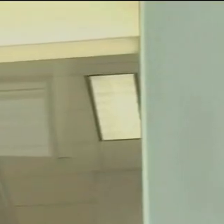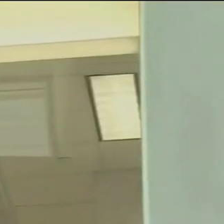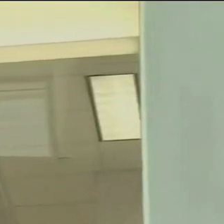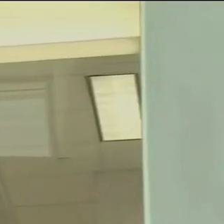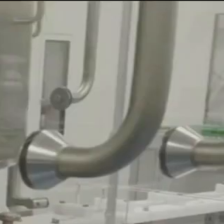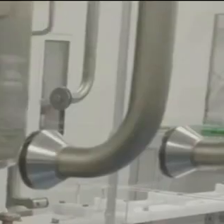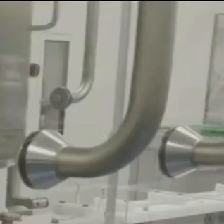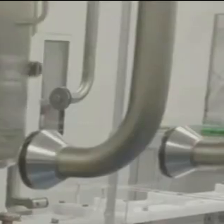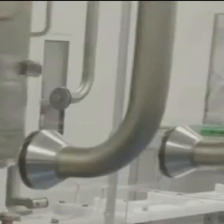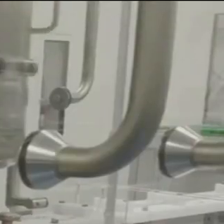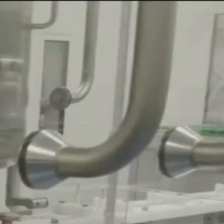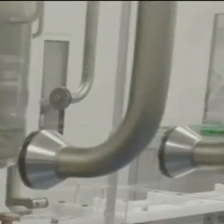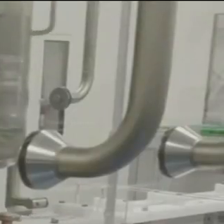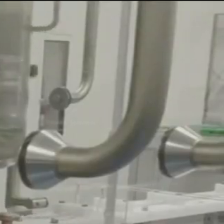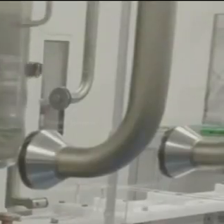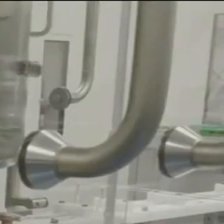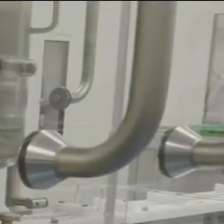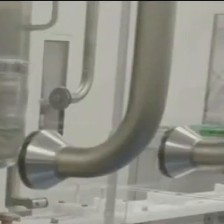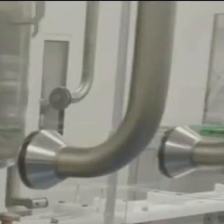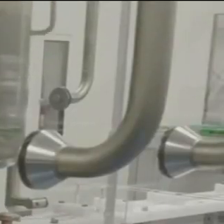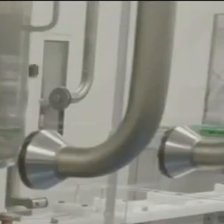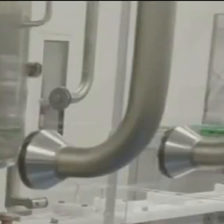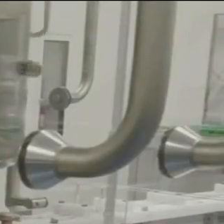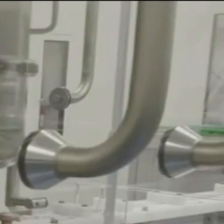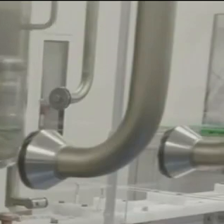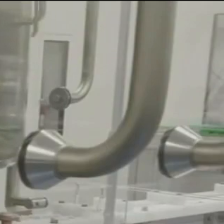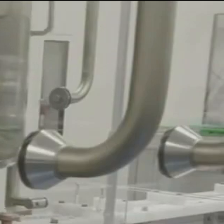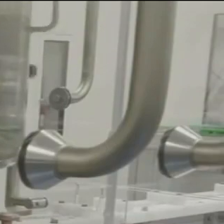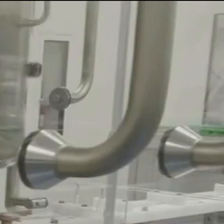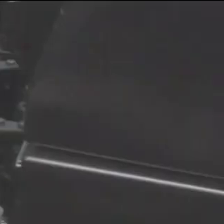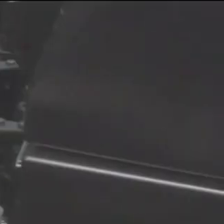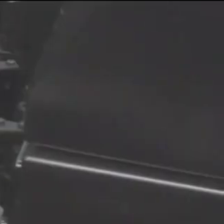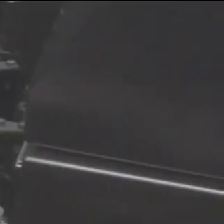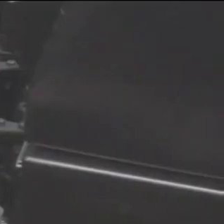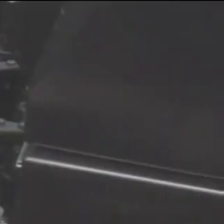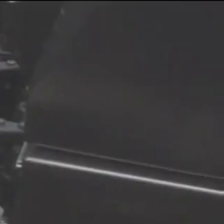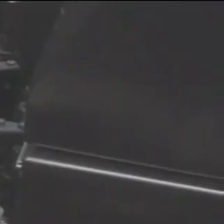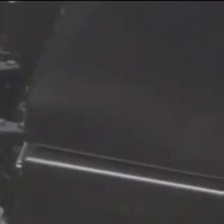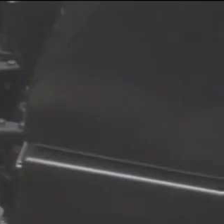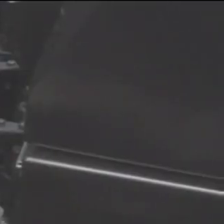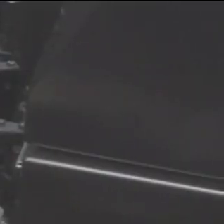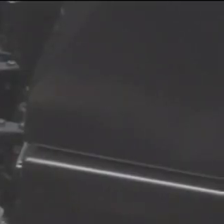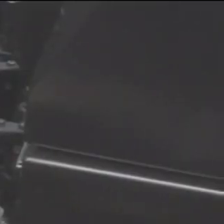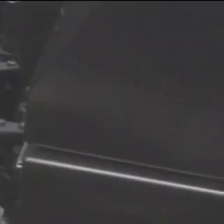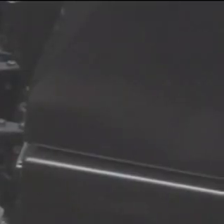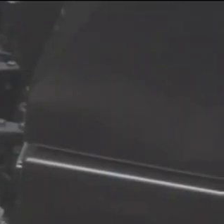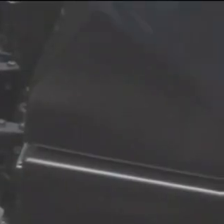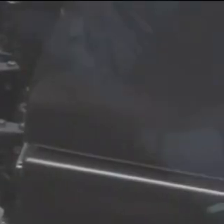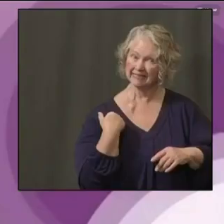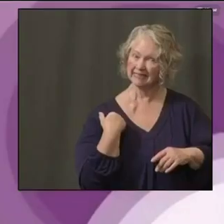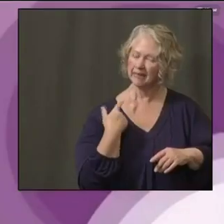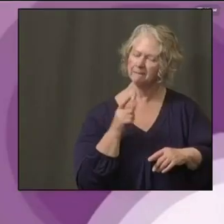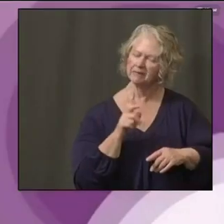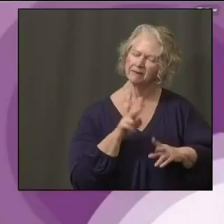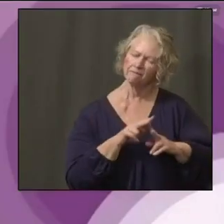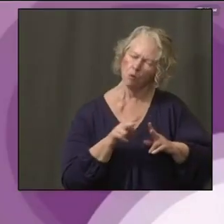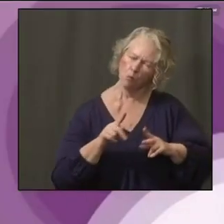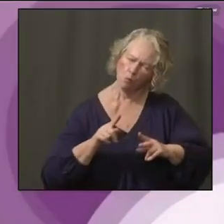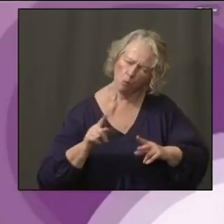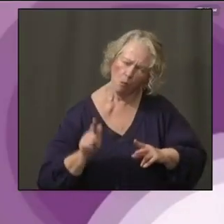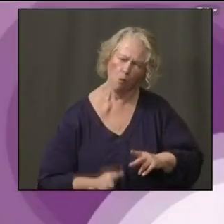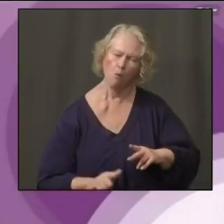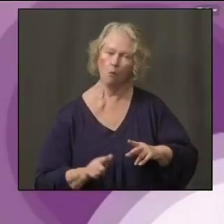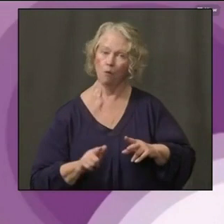point of concern because it needs to be kept at temperatures below minus 70 degrees Celsius. So you've got to have